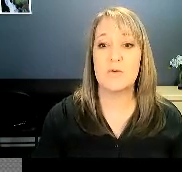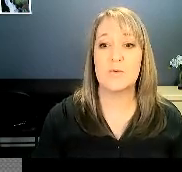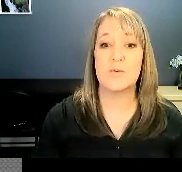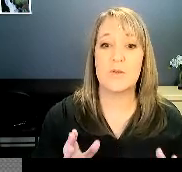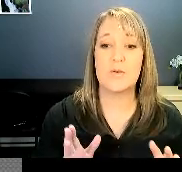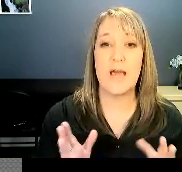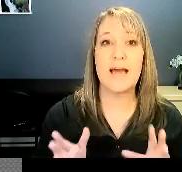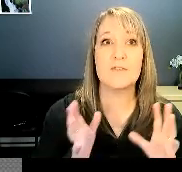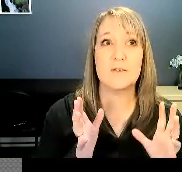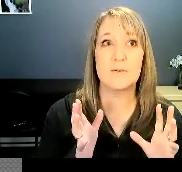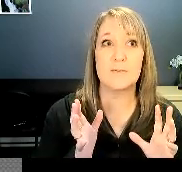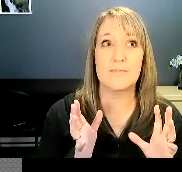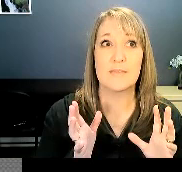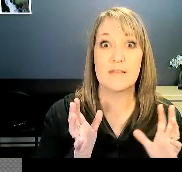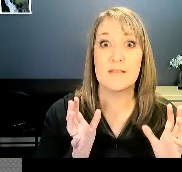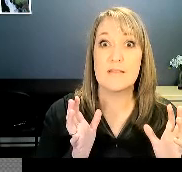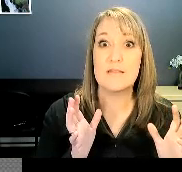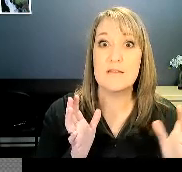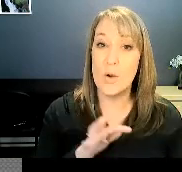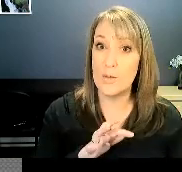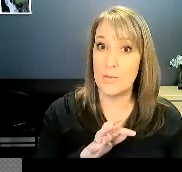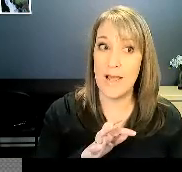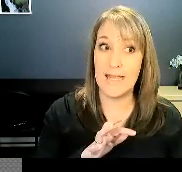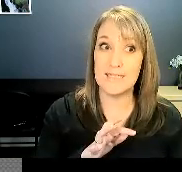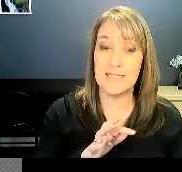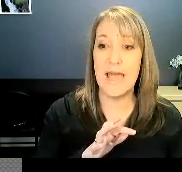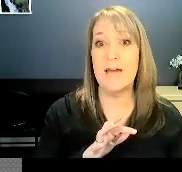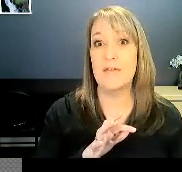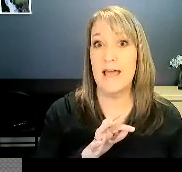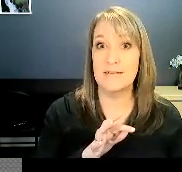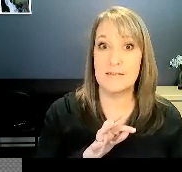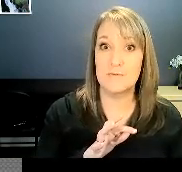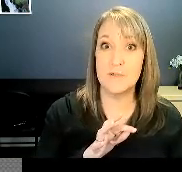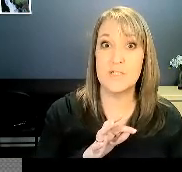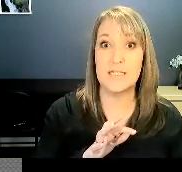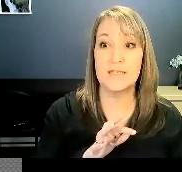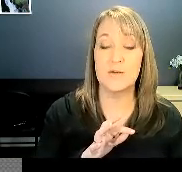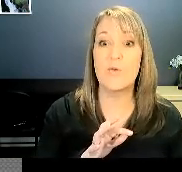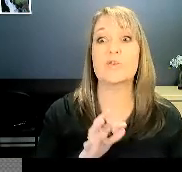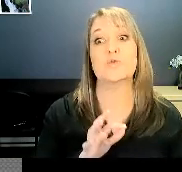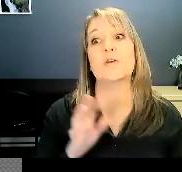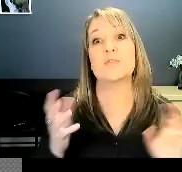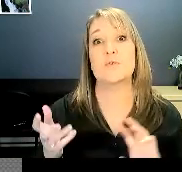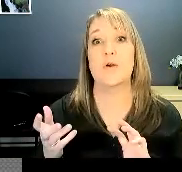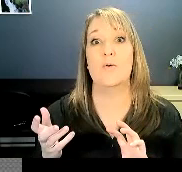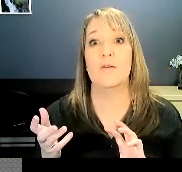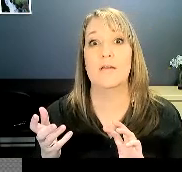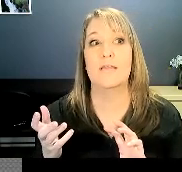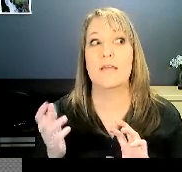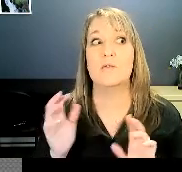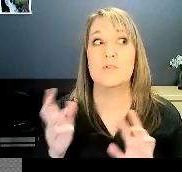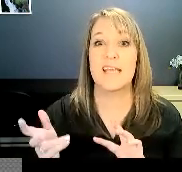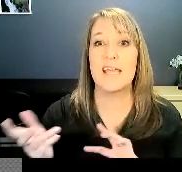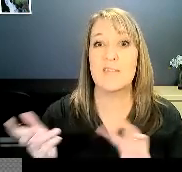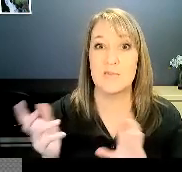So you have to know the right have has version in order to also know